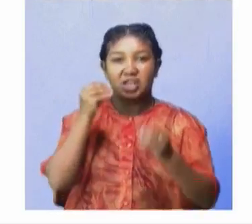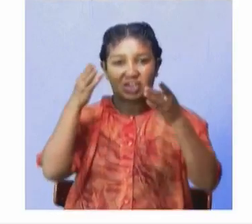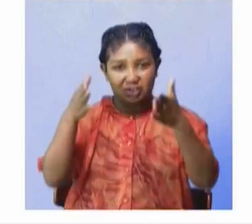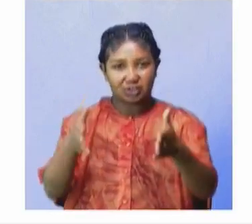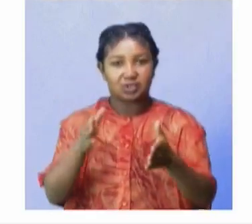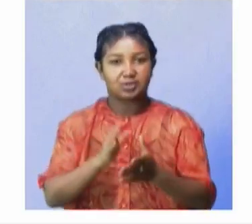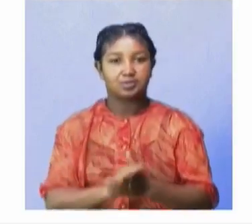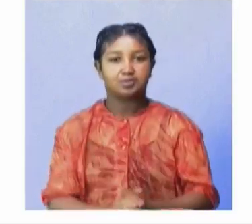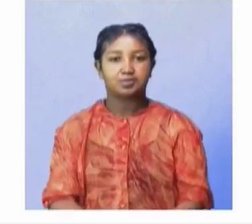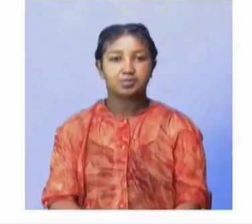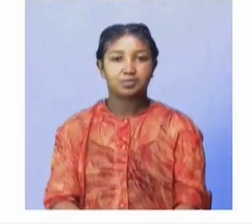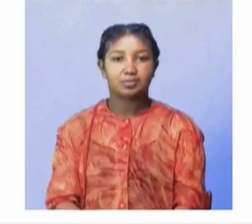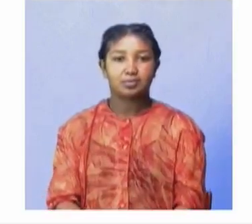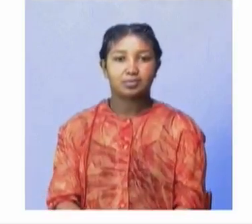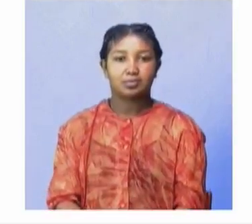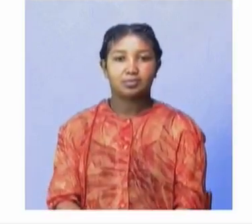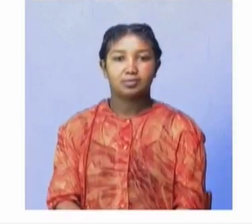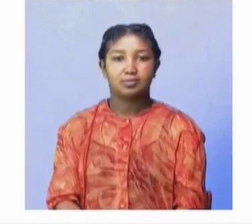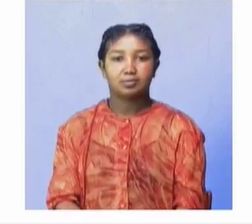teacher.